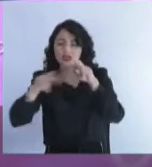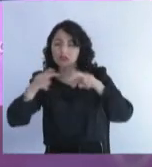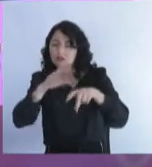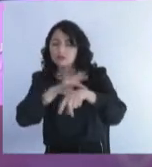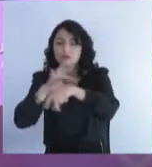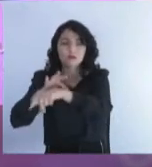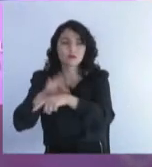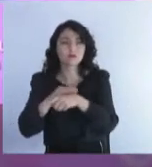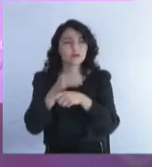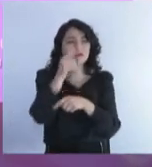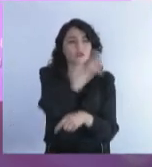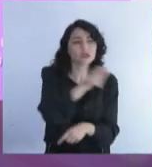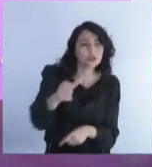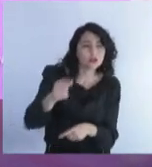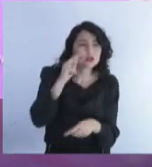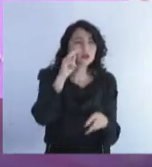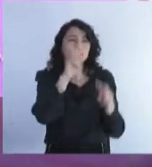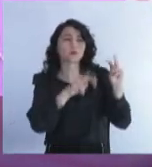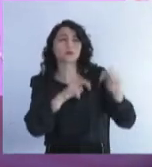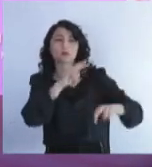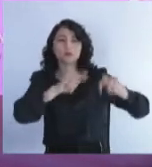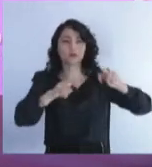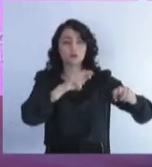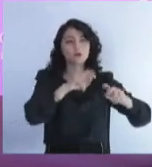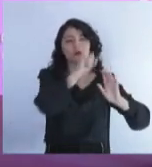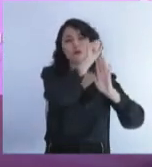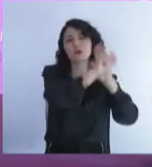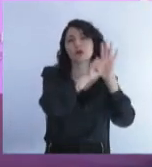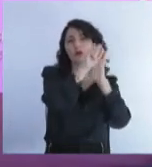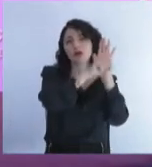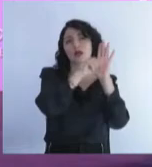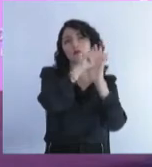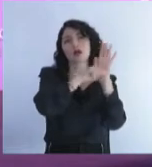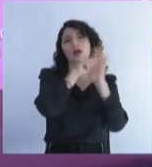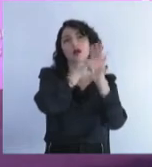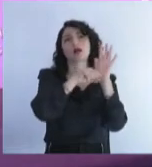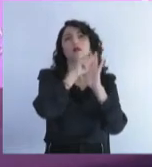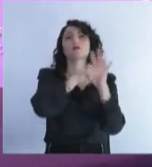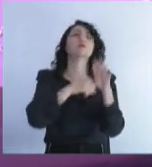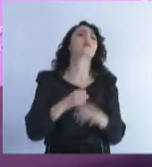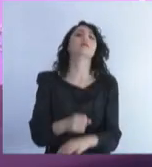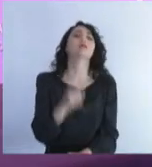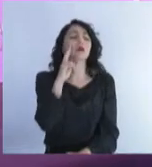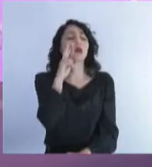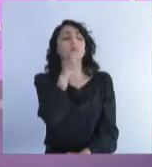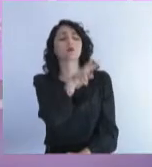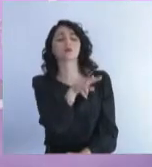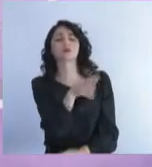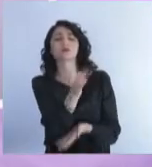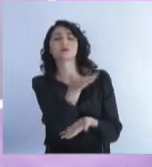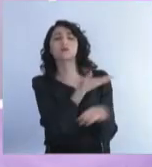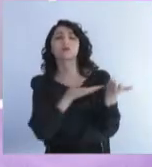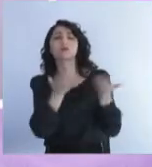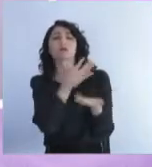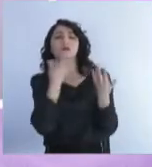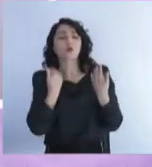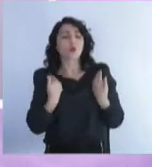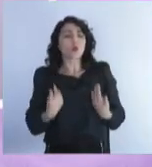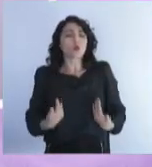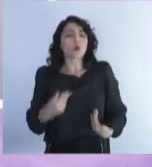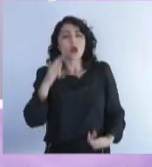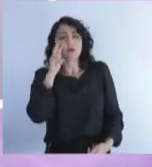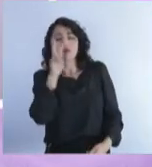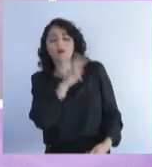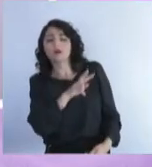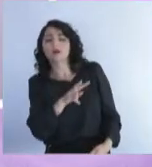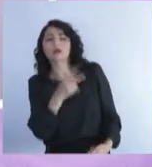doctors and patients where they filmed them during an interaction and also measured